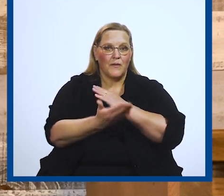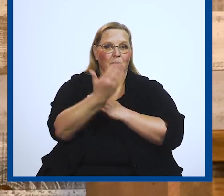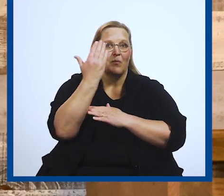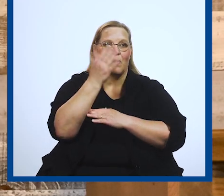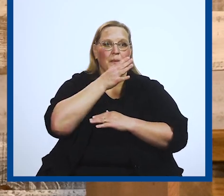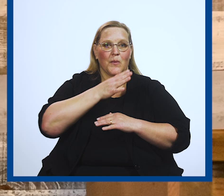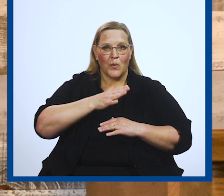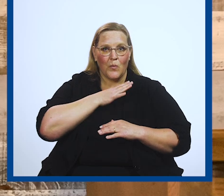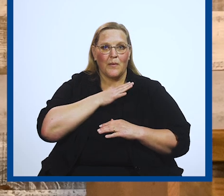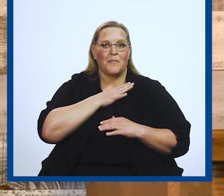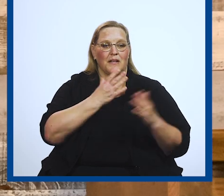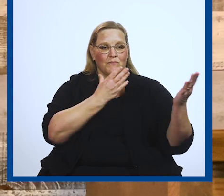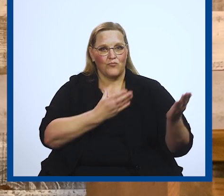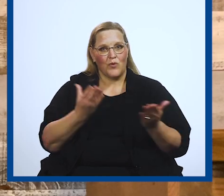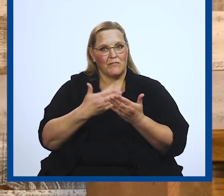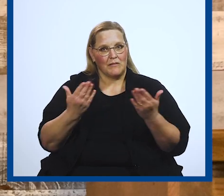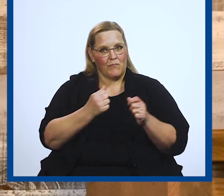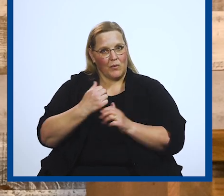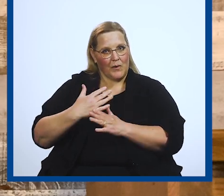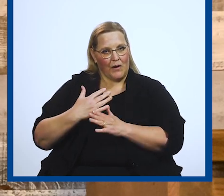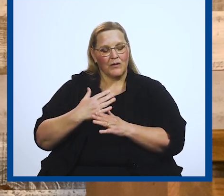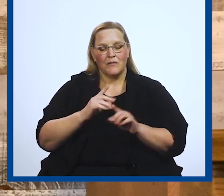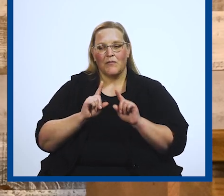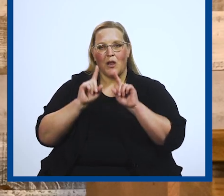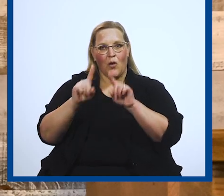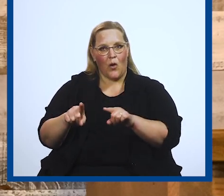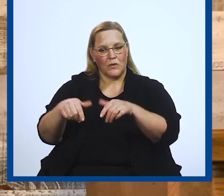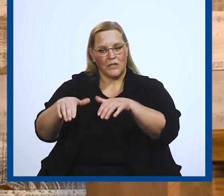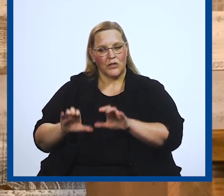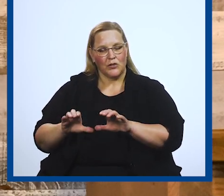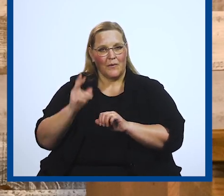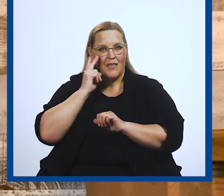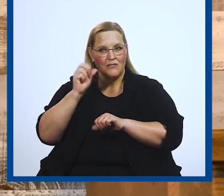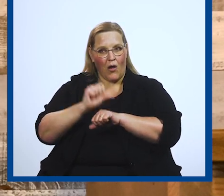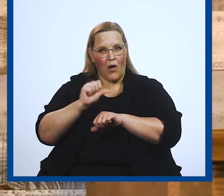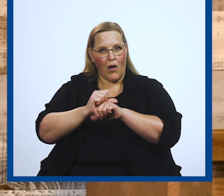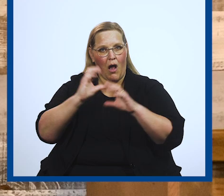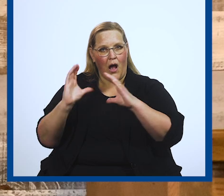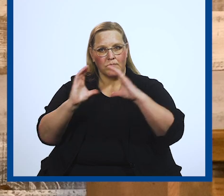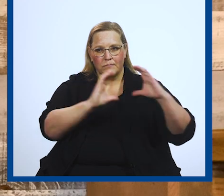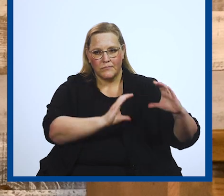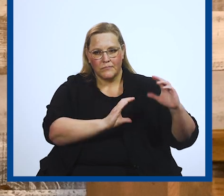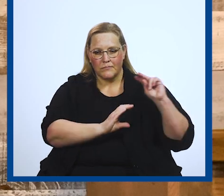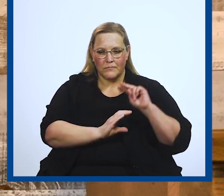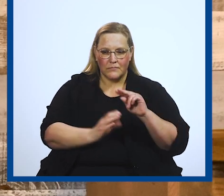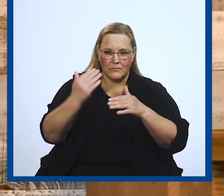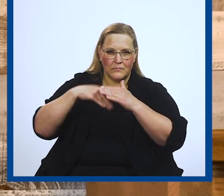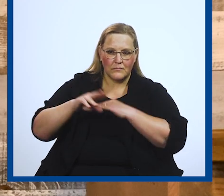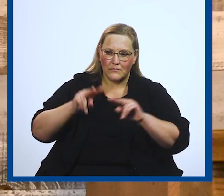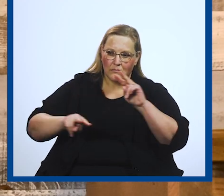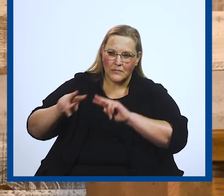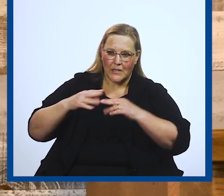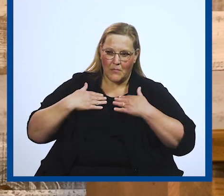the women took the spices they had prepared and went to the tomb. They found the stone rolled away from the tomb, but when they entered, they did not